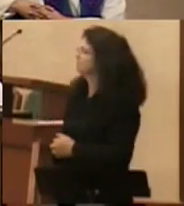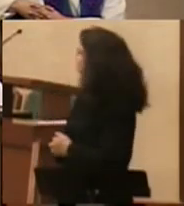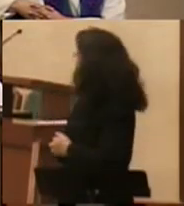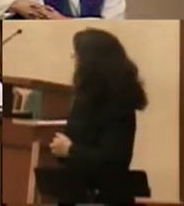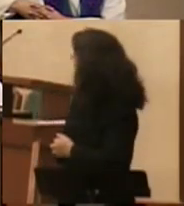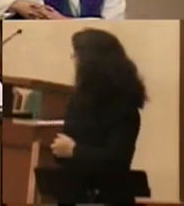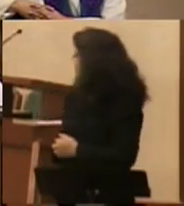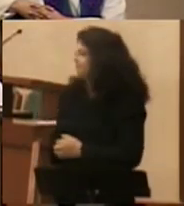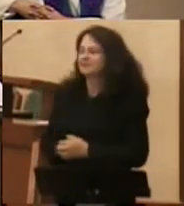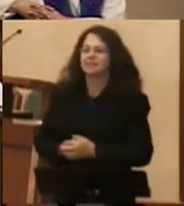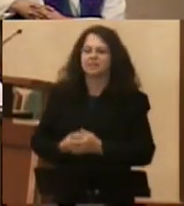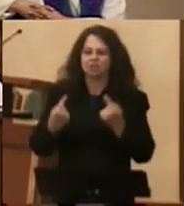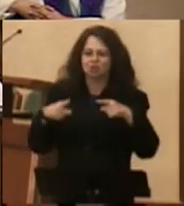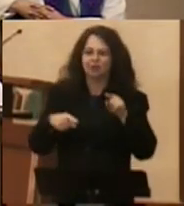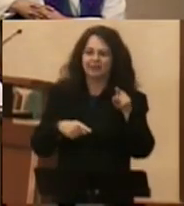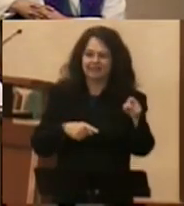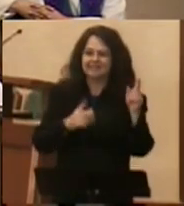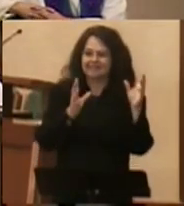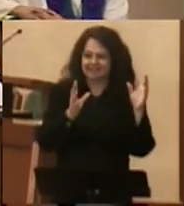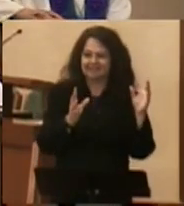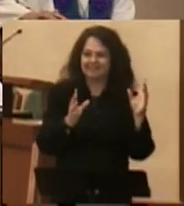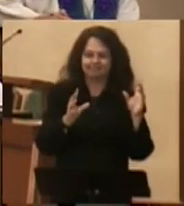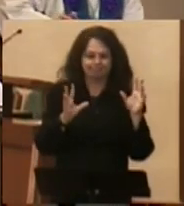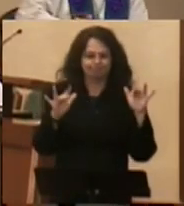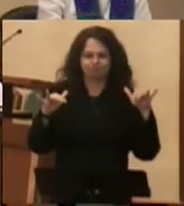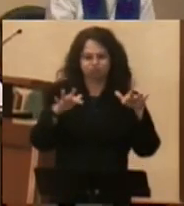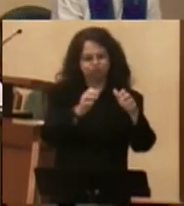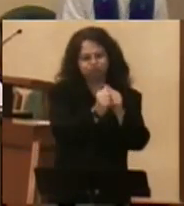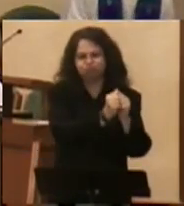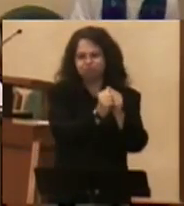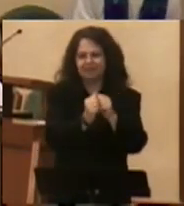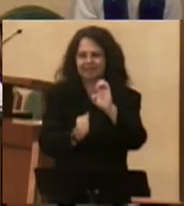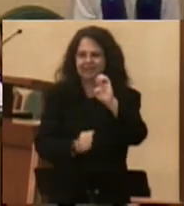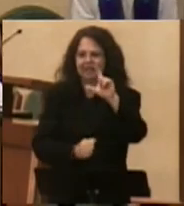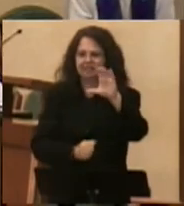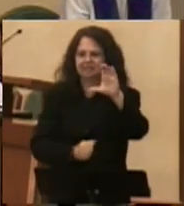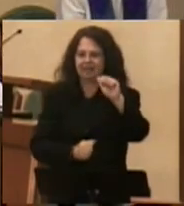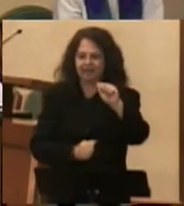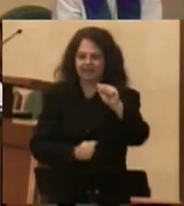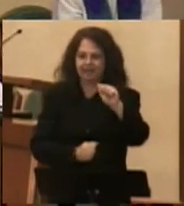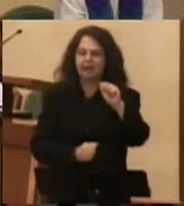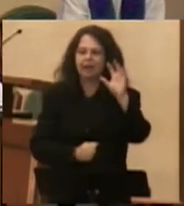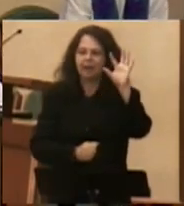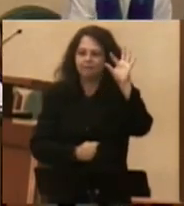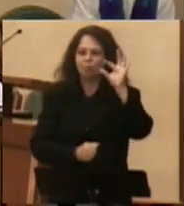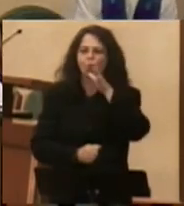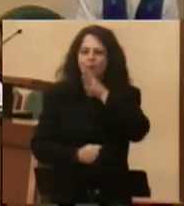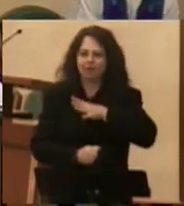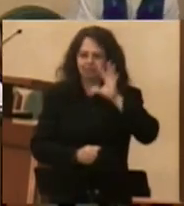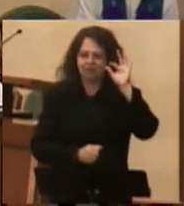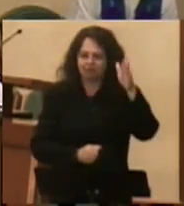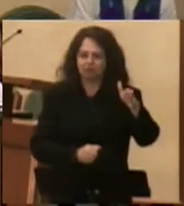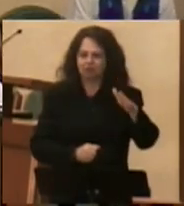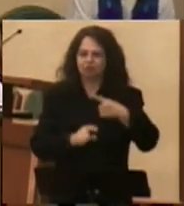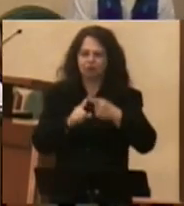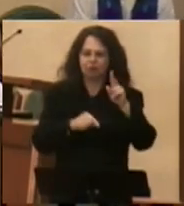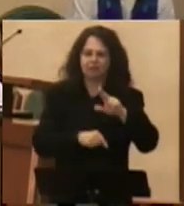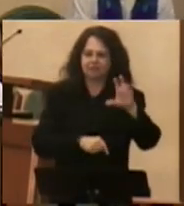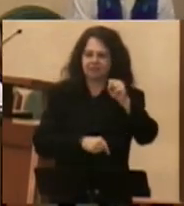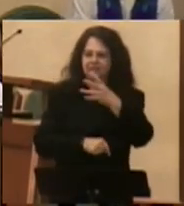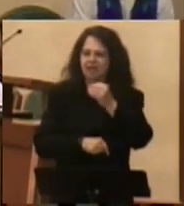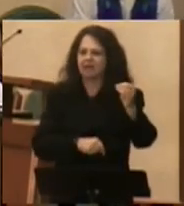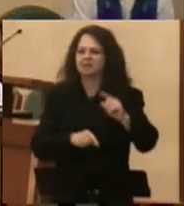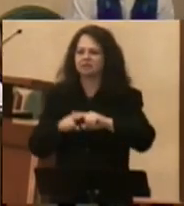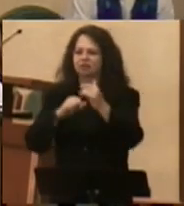At this triennial gathering, ELCA women pastors from the United States and other countries led